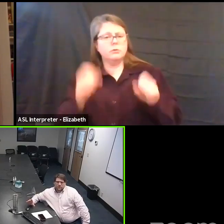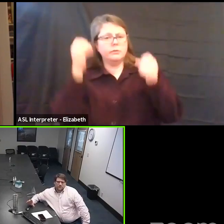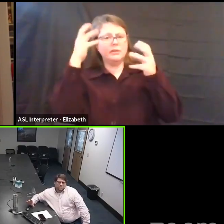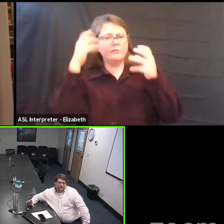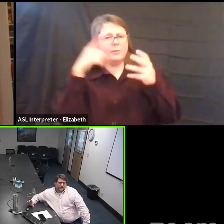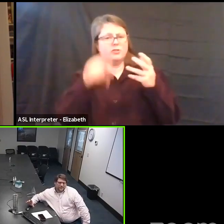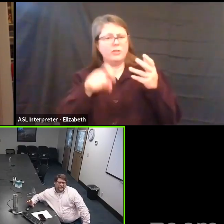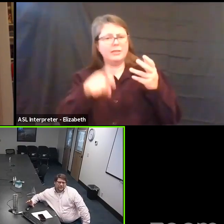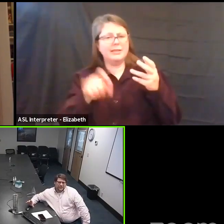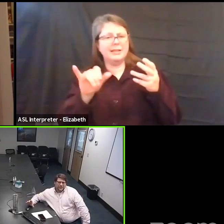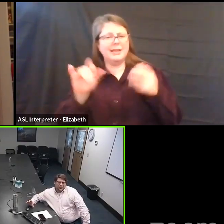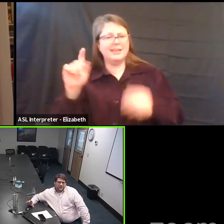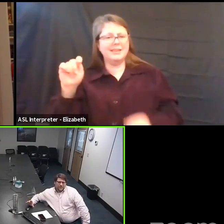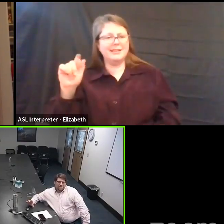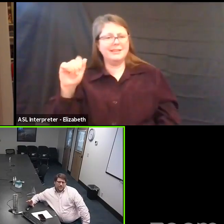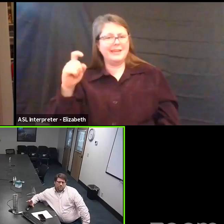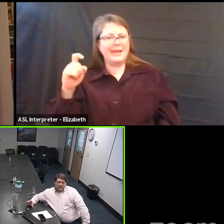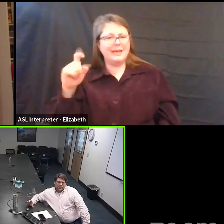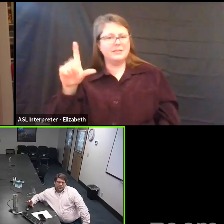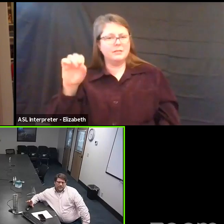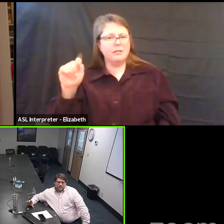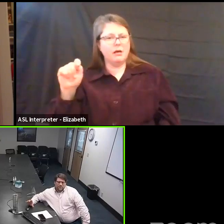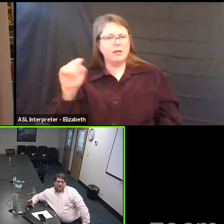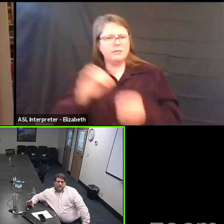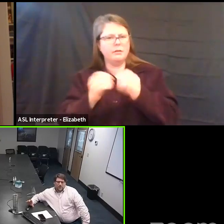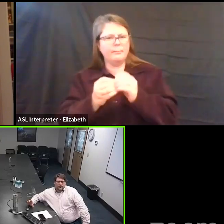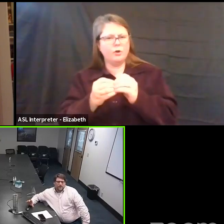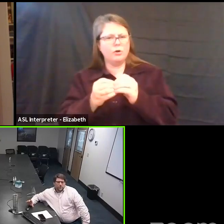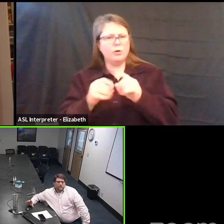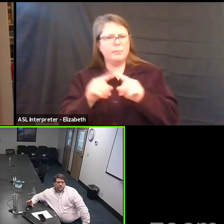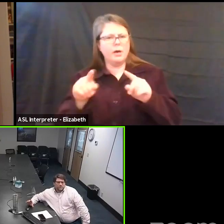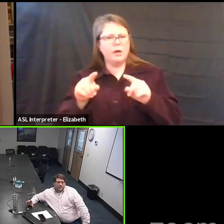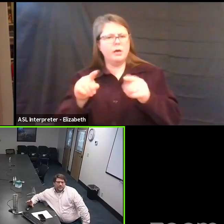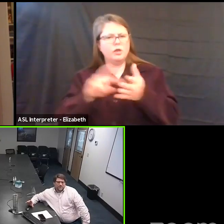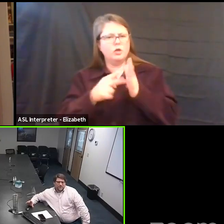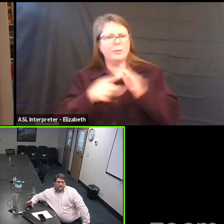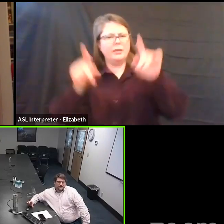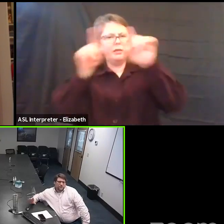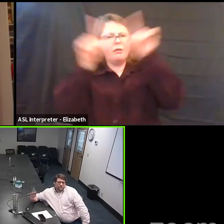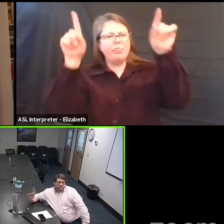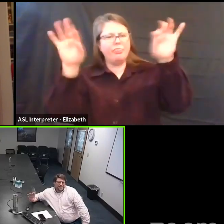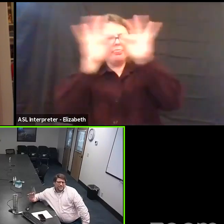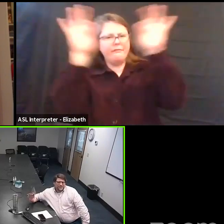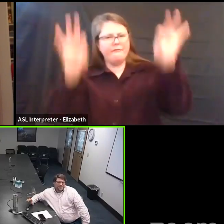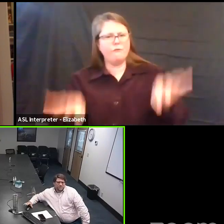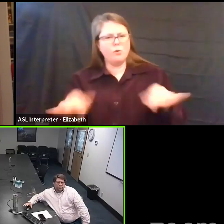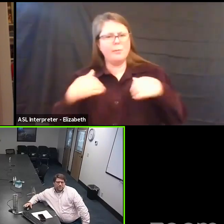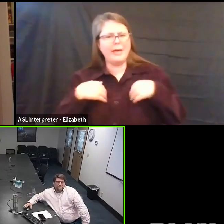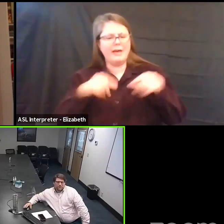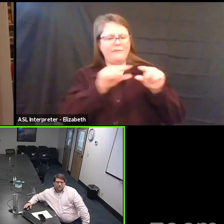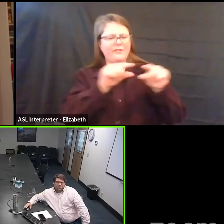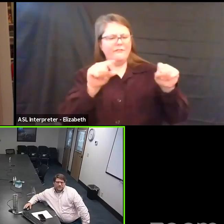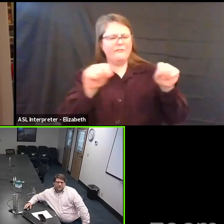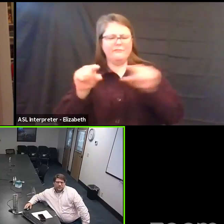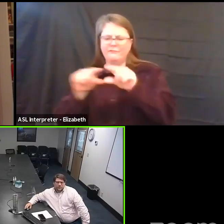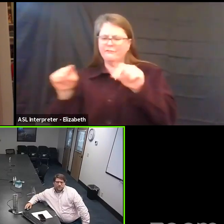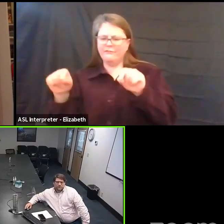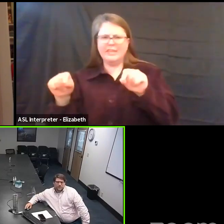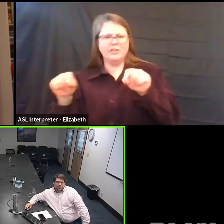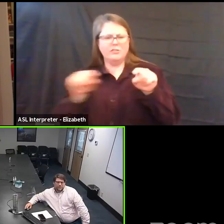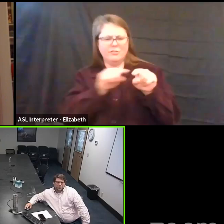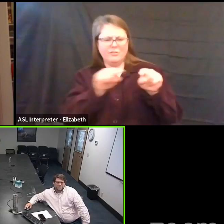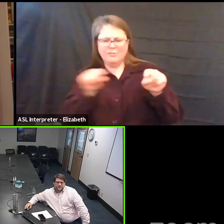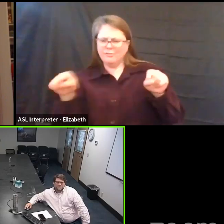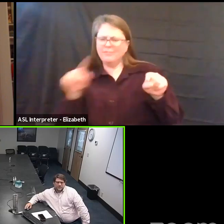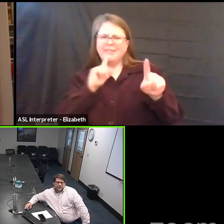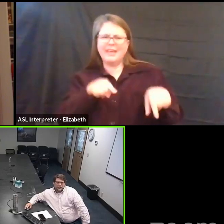lot number or something like that, that may be on the ownership document. So there's a slight chance maybe the information's on the